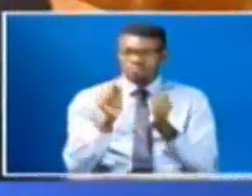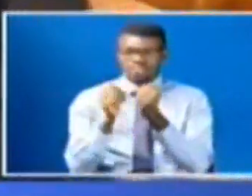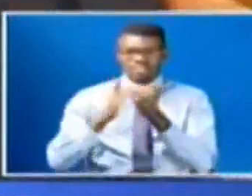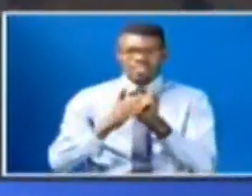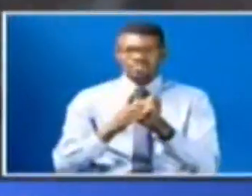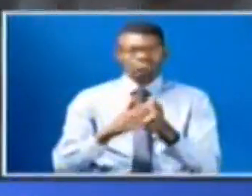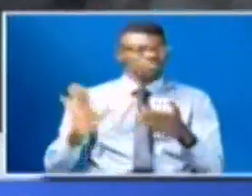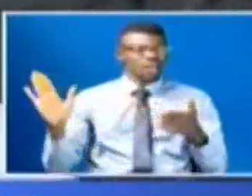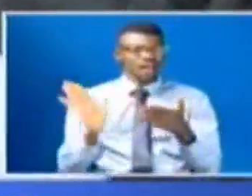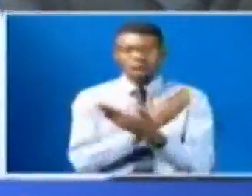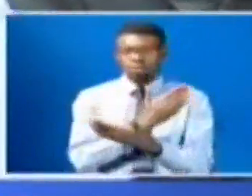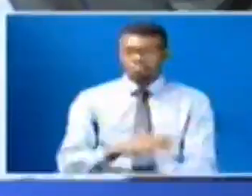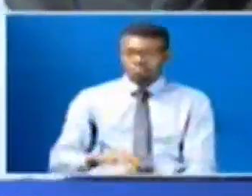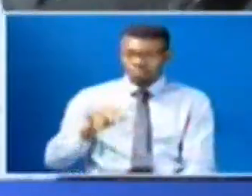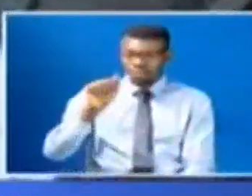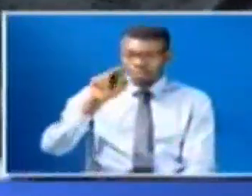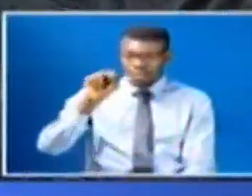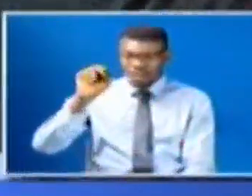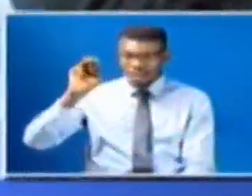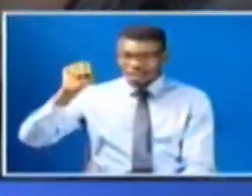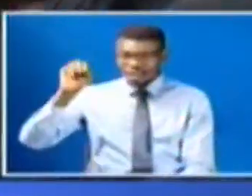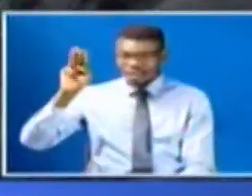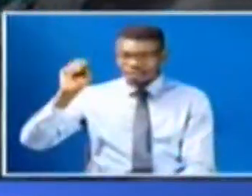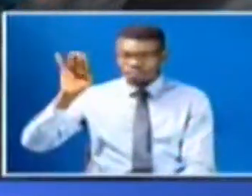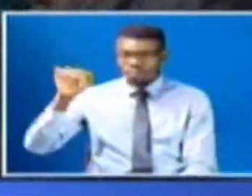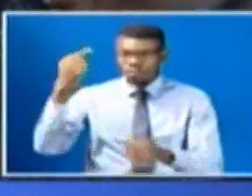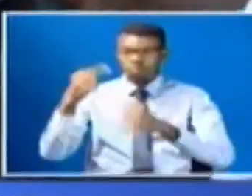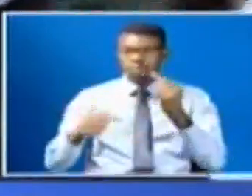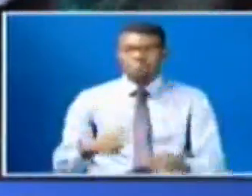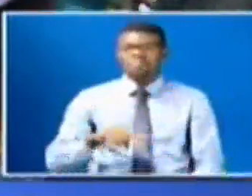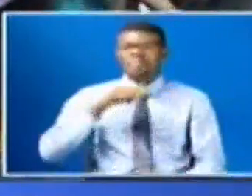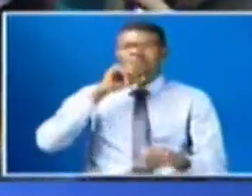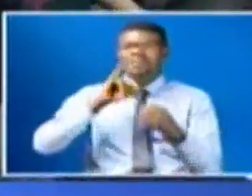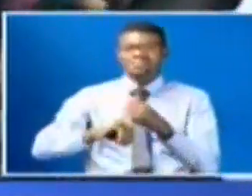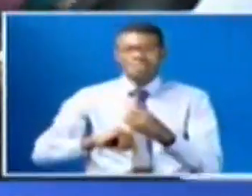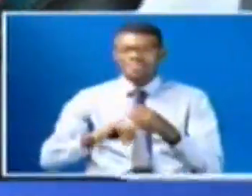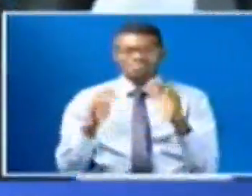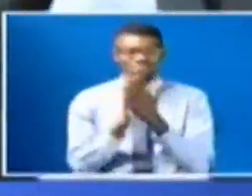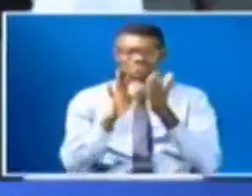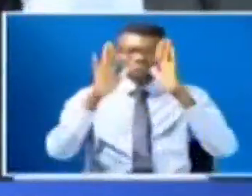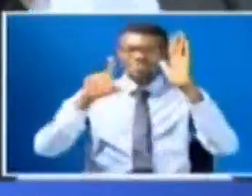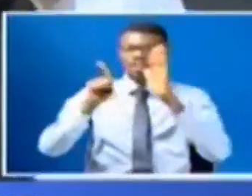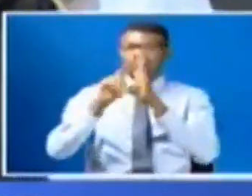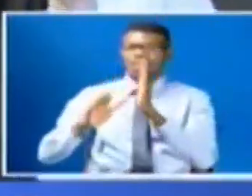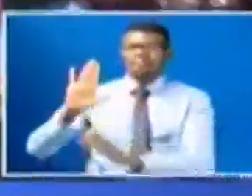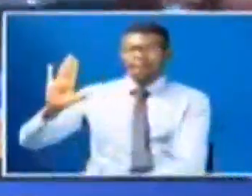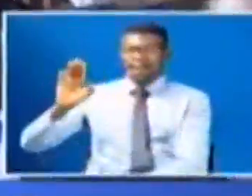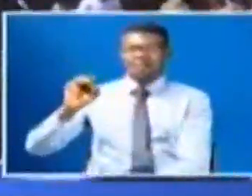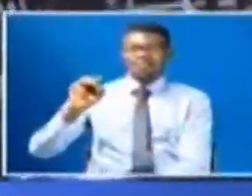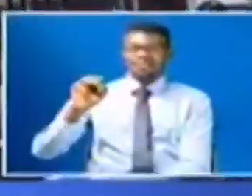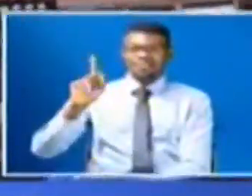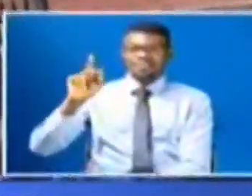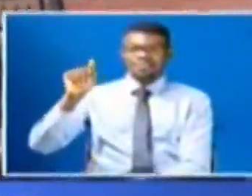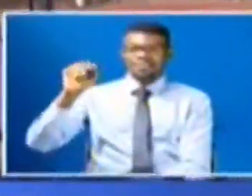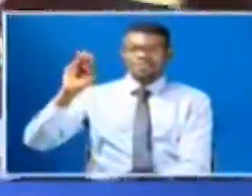A win for Anne Mumbi, the first to congratulate her, her husband, who is her lawyer, Kamotho Waiganjo.